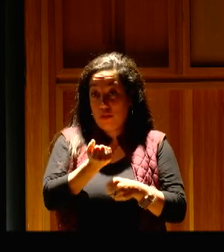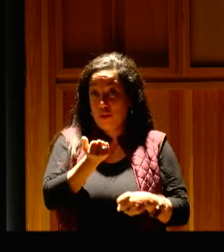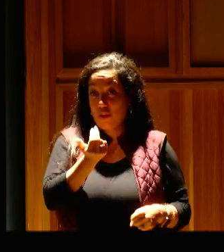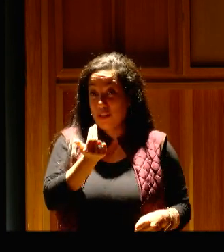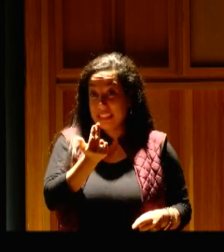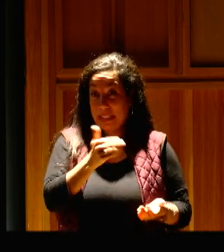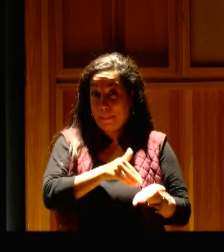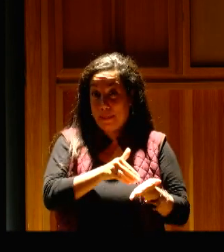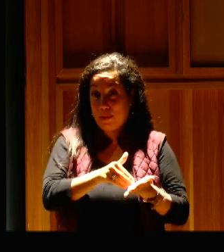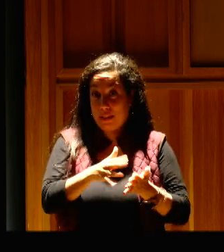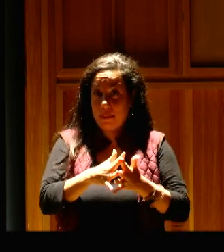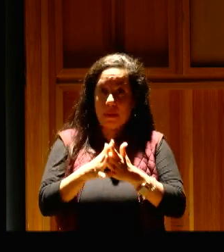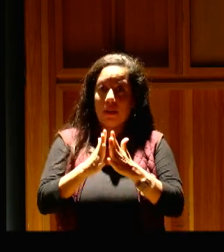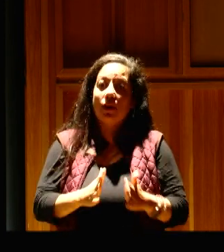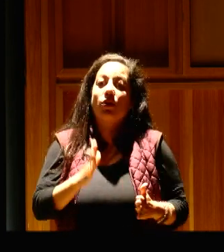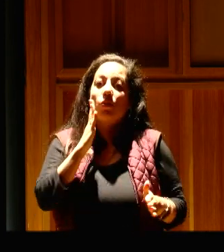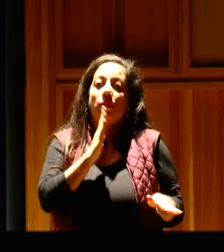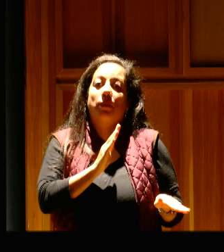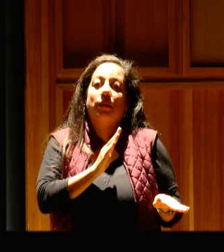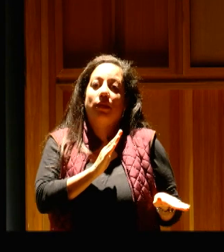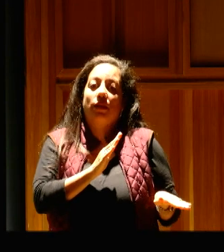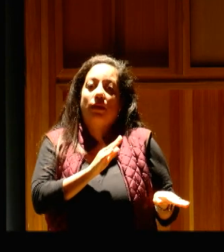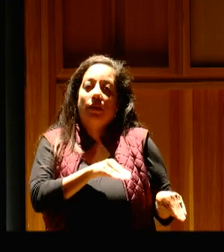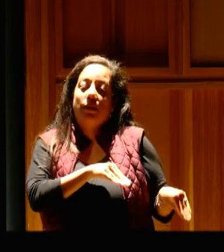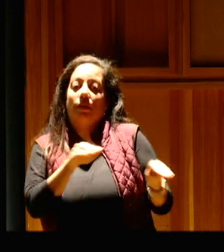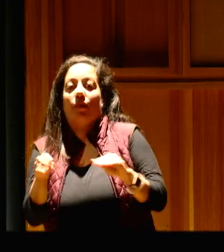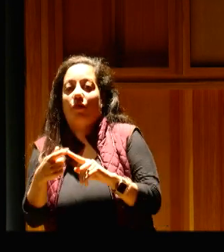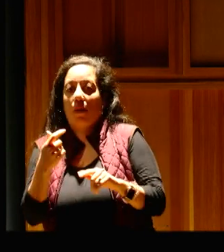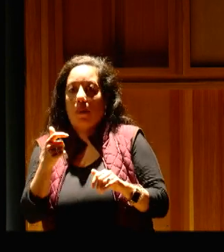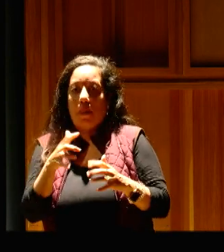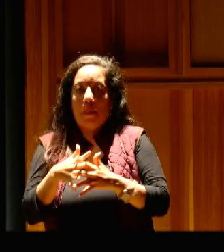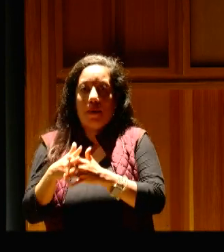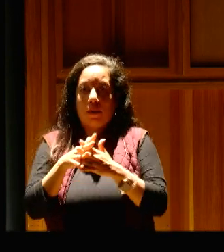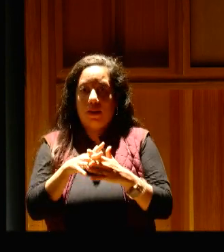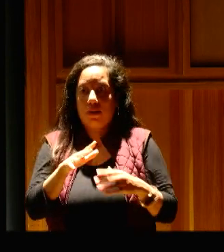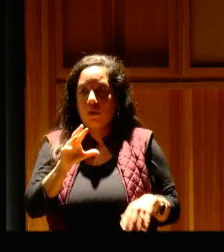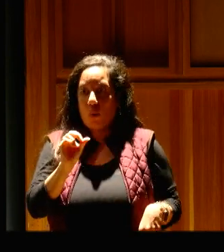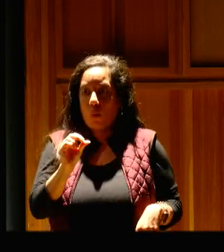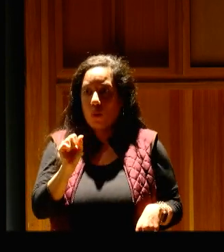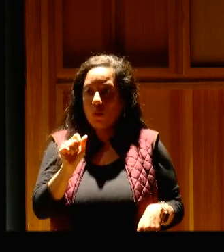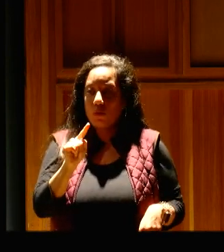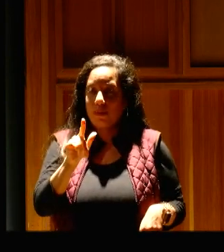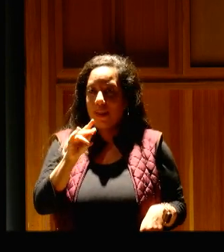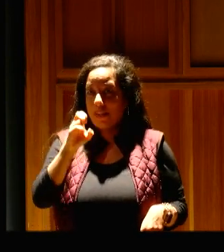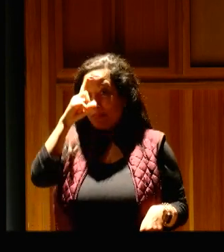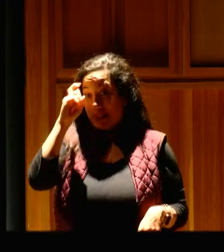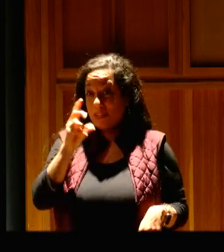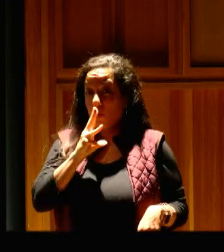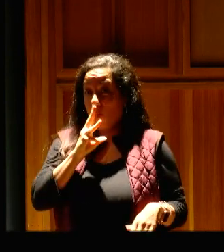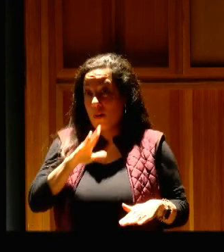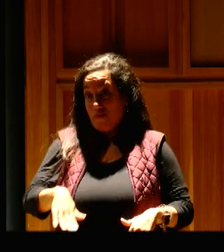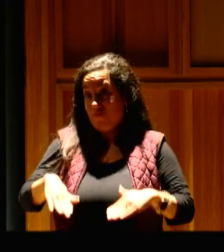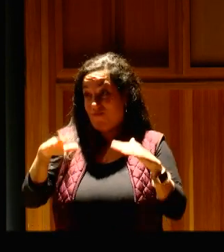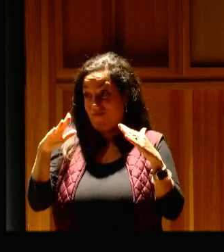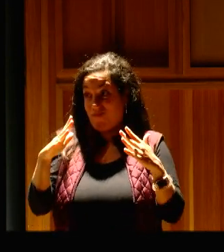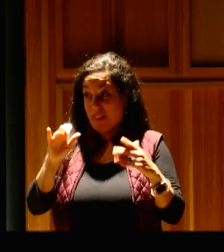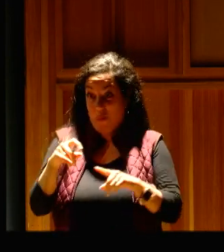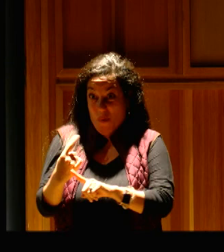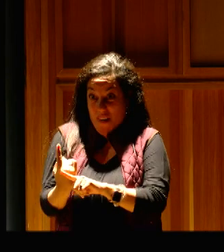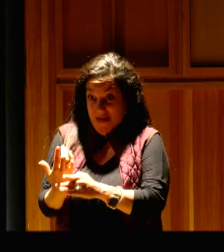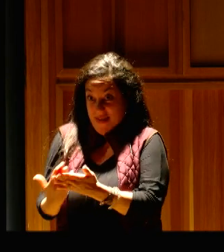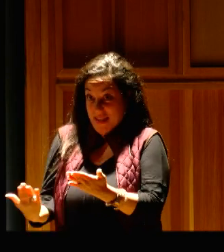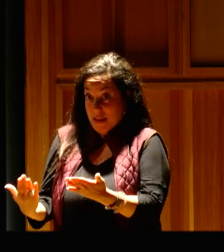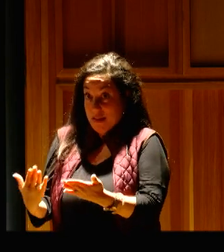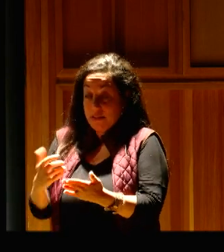be displaced from America's coastlines by sea level rise alone. That does not account